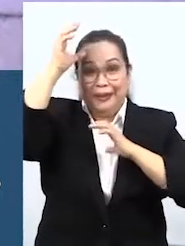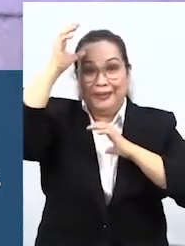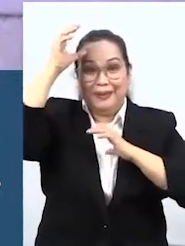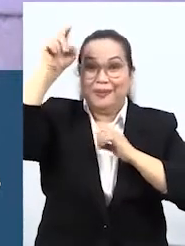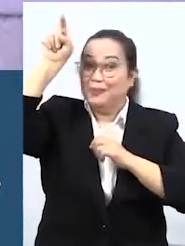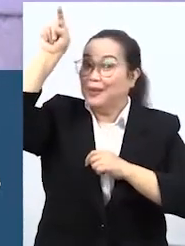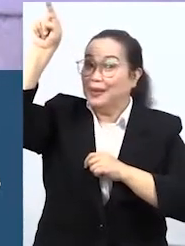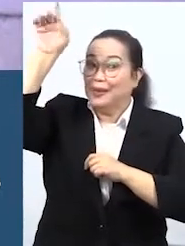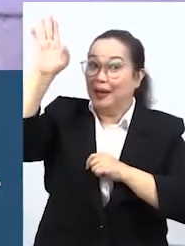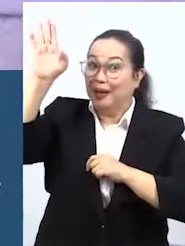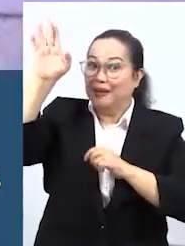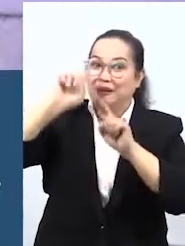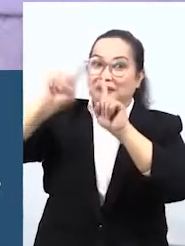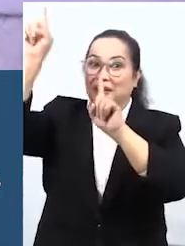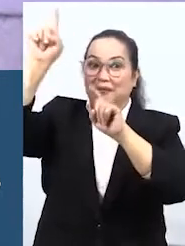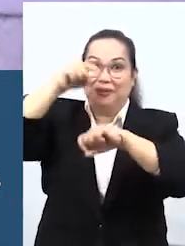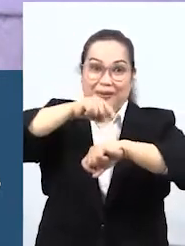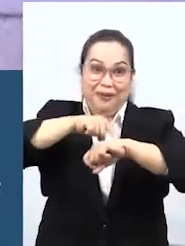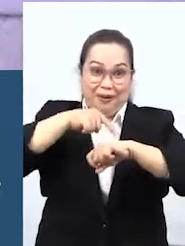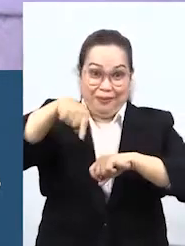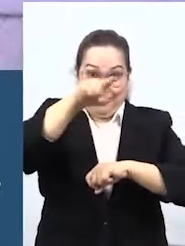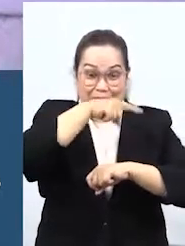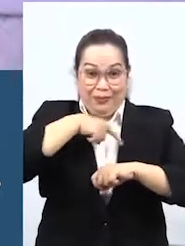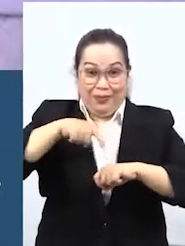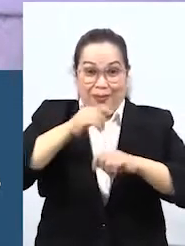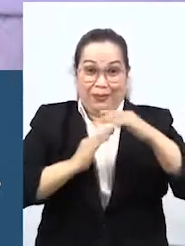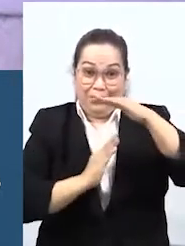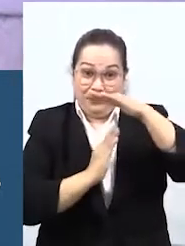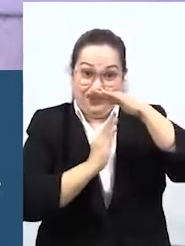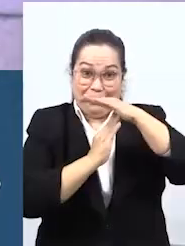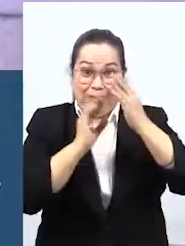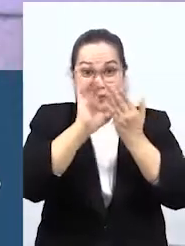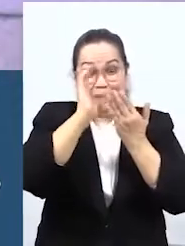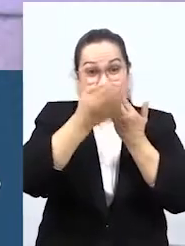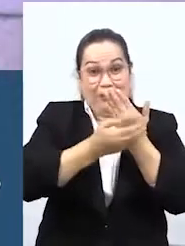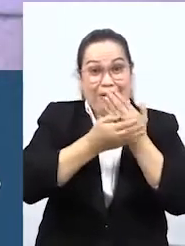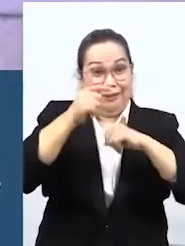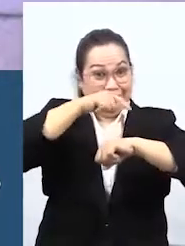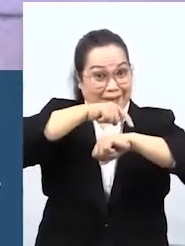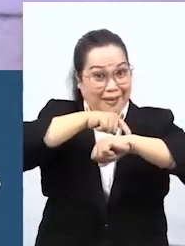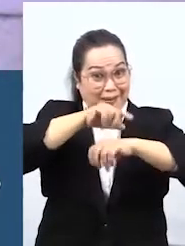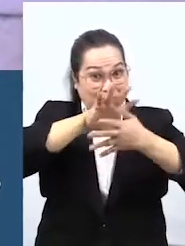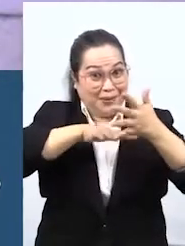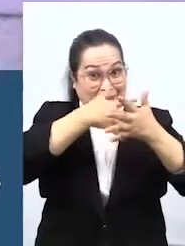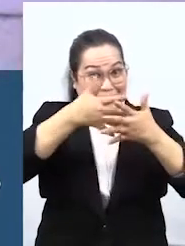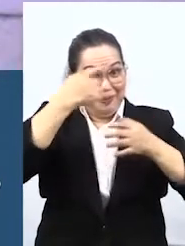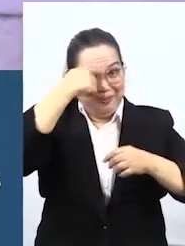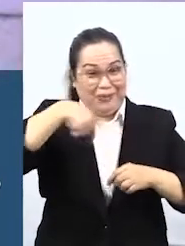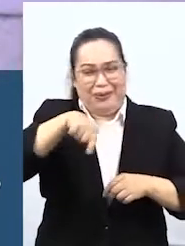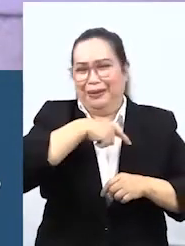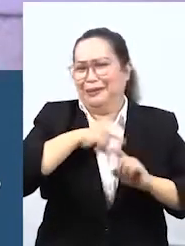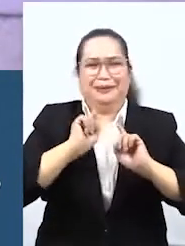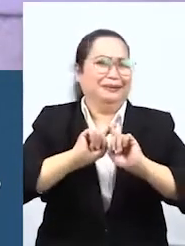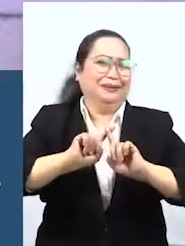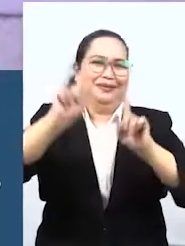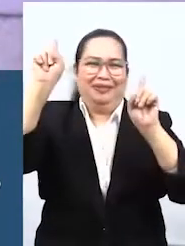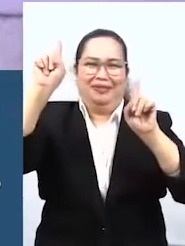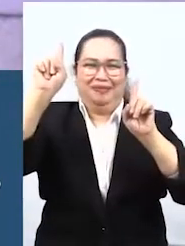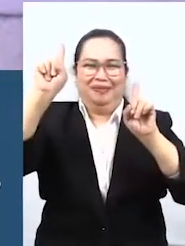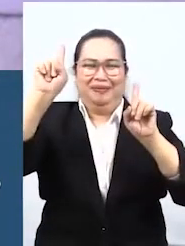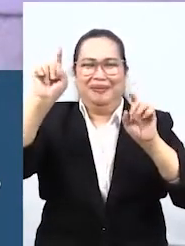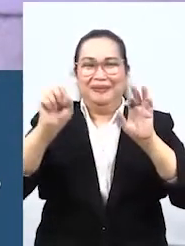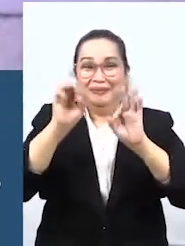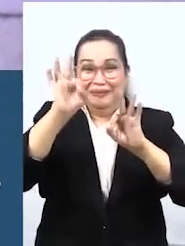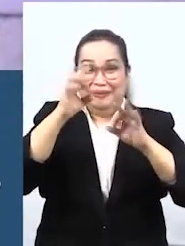panginoong Diyos kumpara sa ating mga deadlines at mga calendars at mga Tim tables for example He told Noah that there